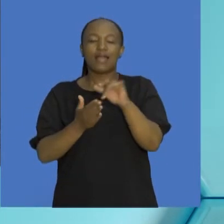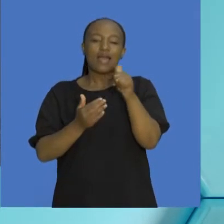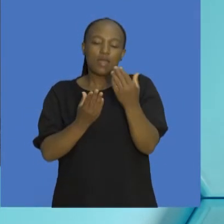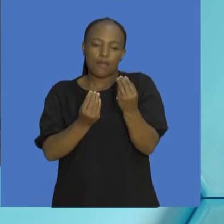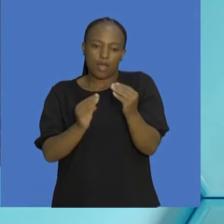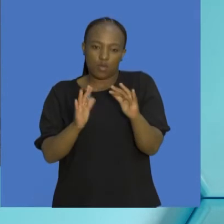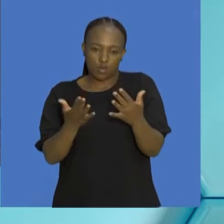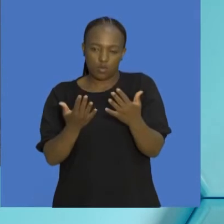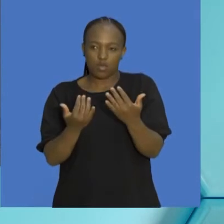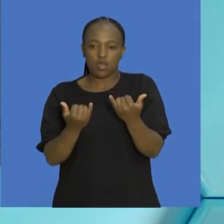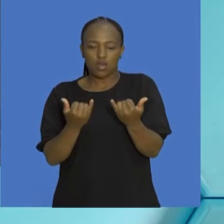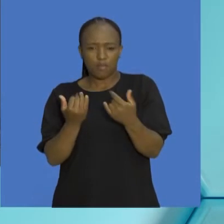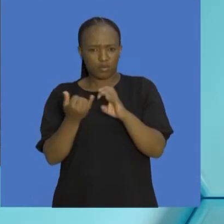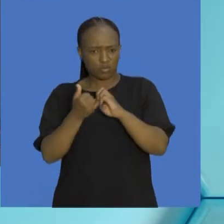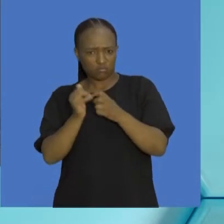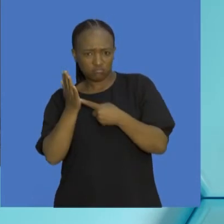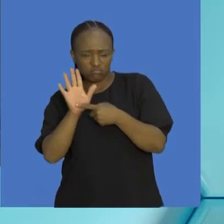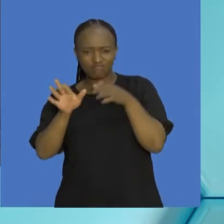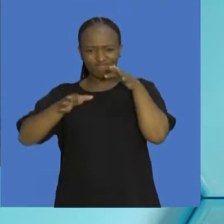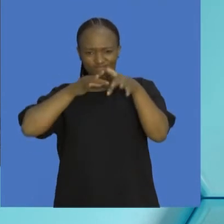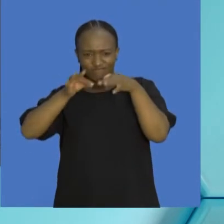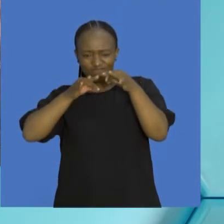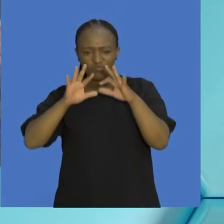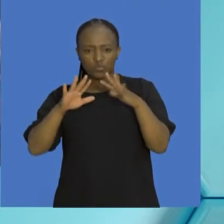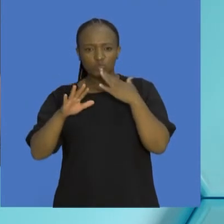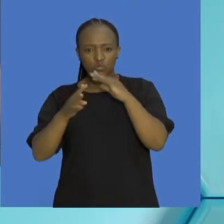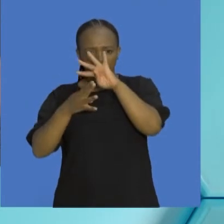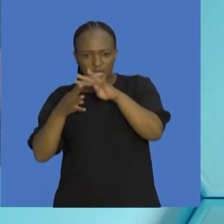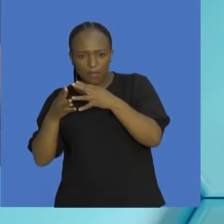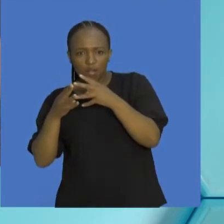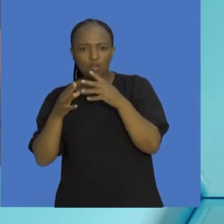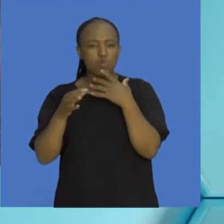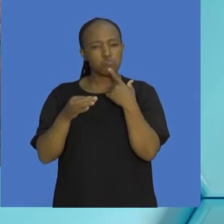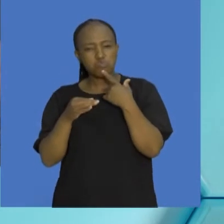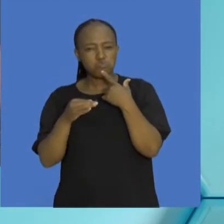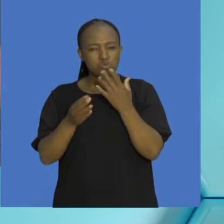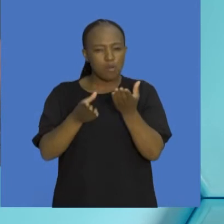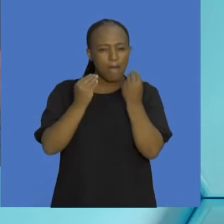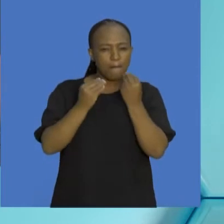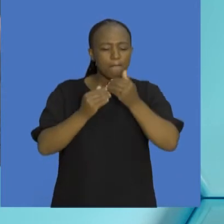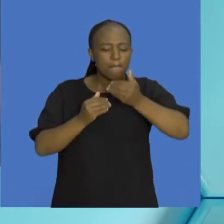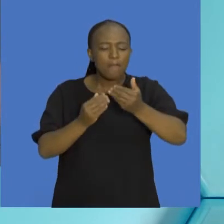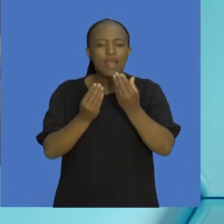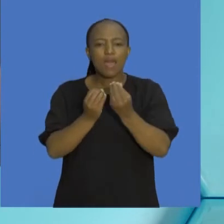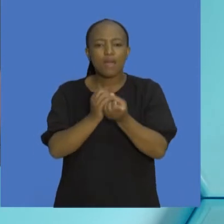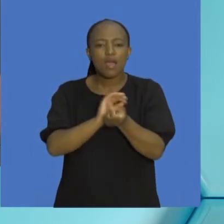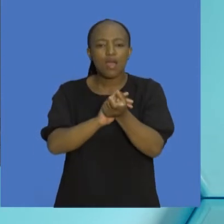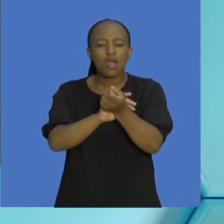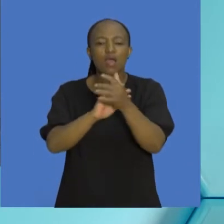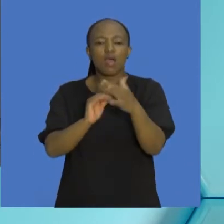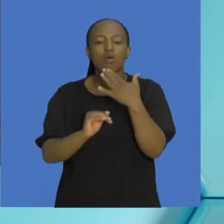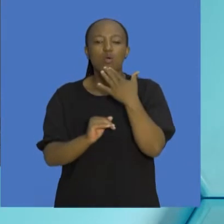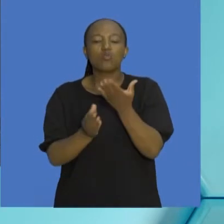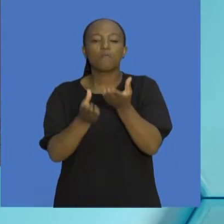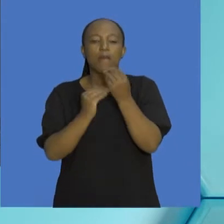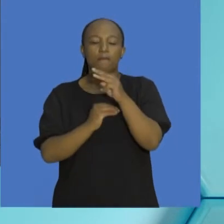measure of central tendency. Okay, here I was trying to show you when we have a table, how do we really get the mode? We don't get